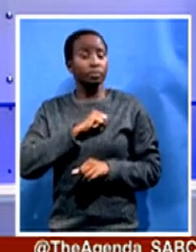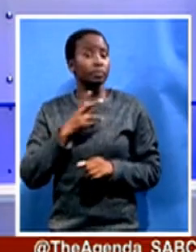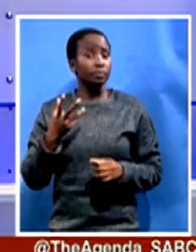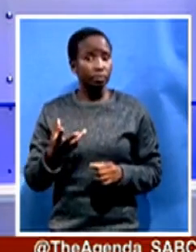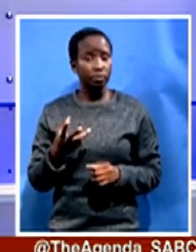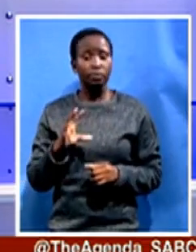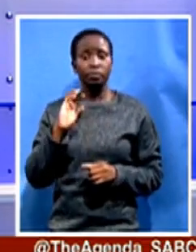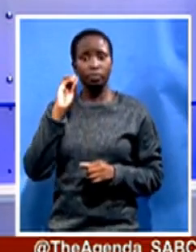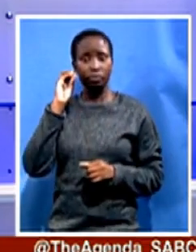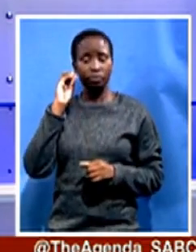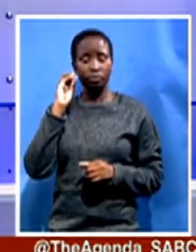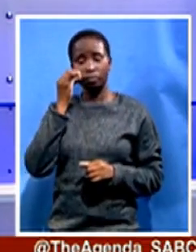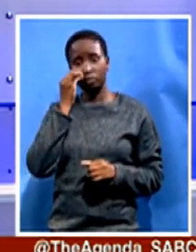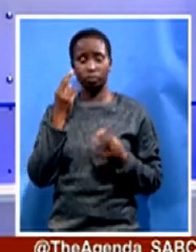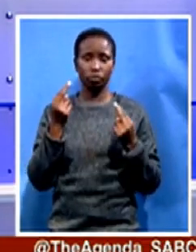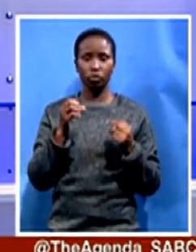got for us?